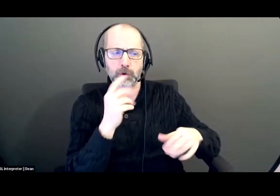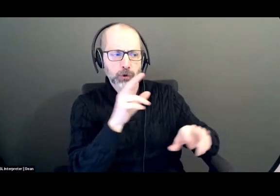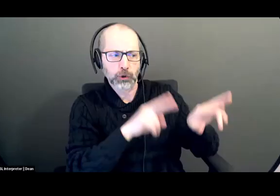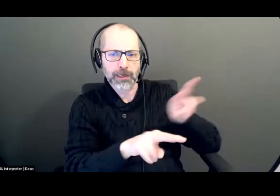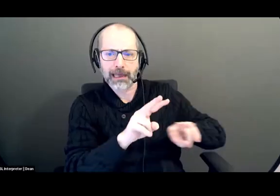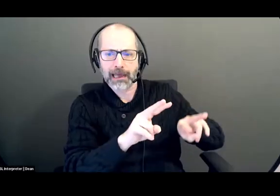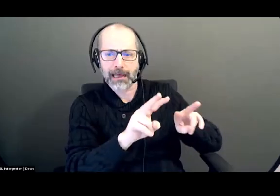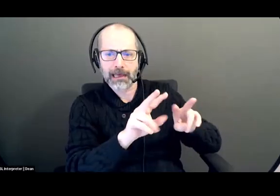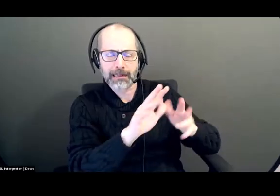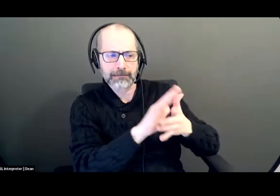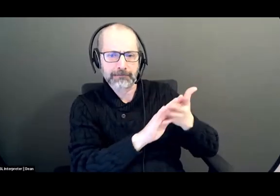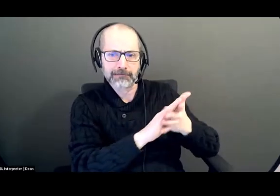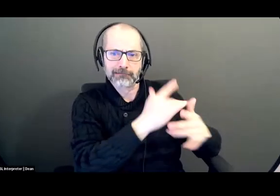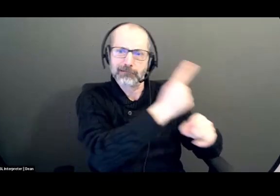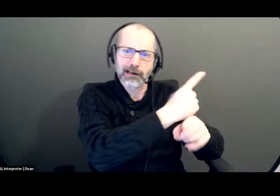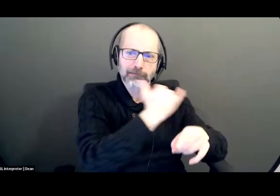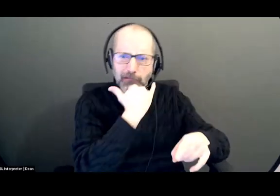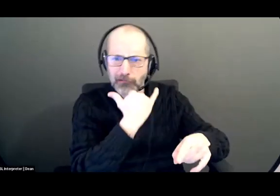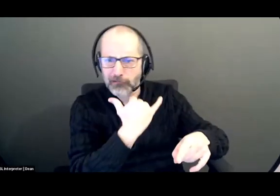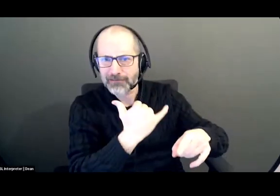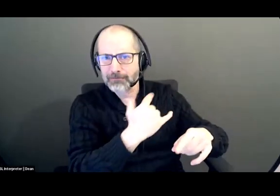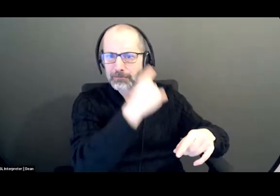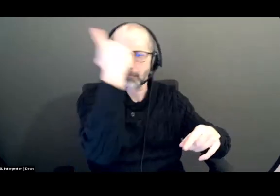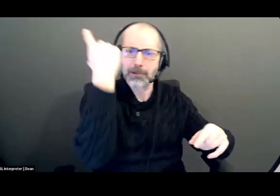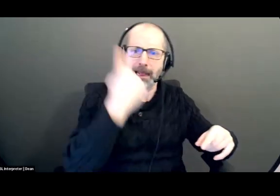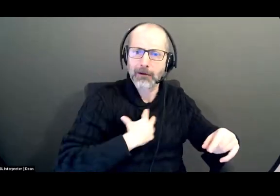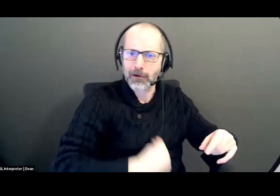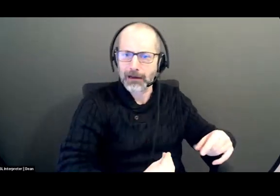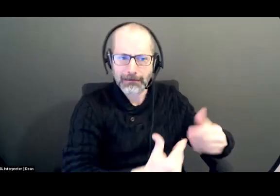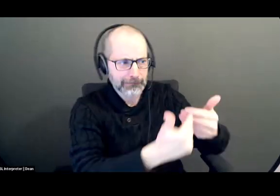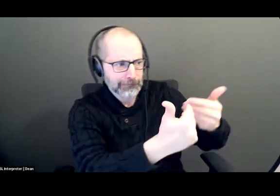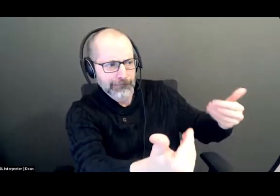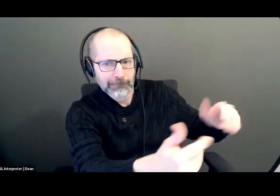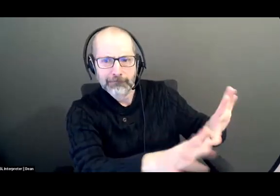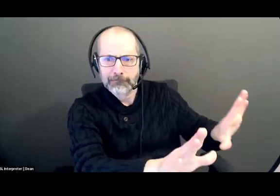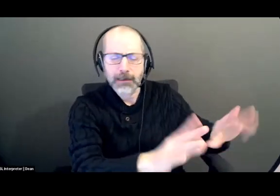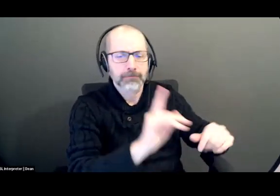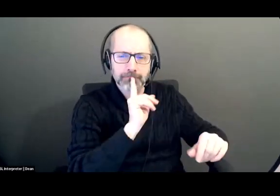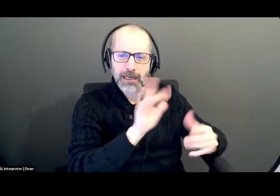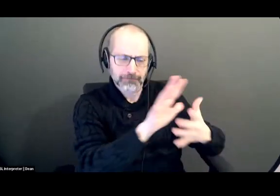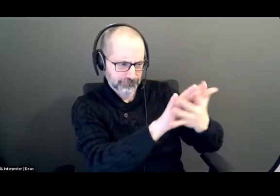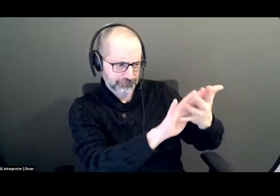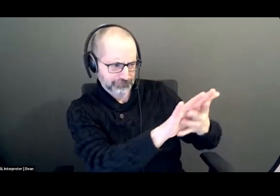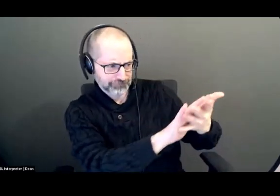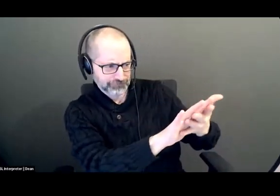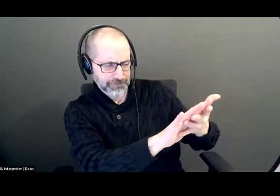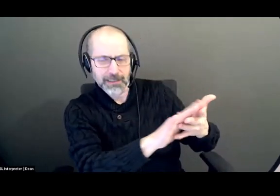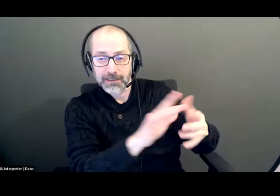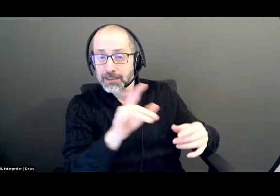see that. They won't trust you.